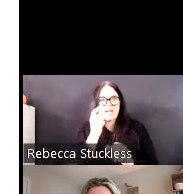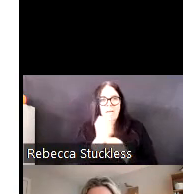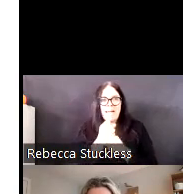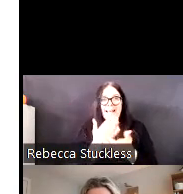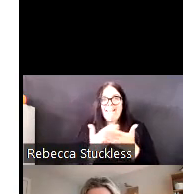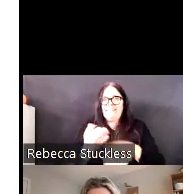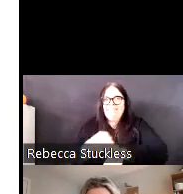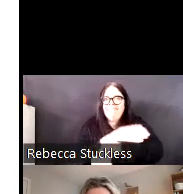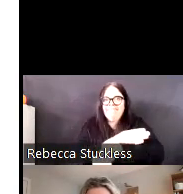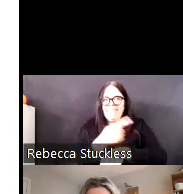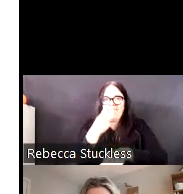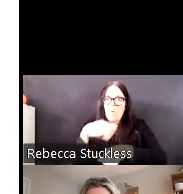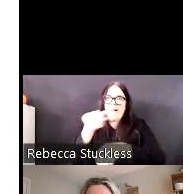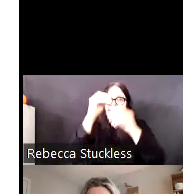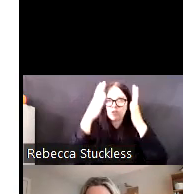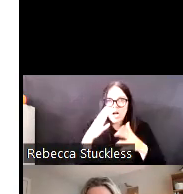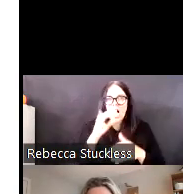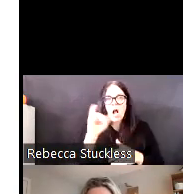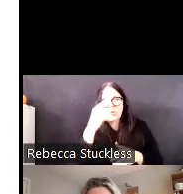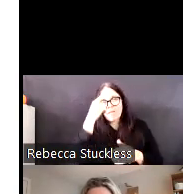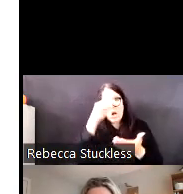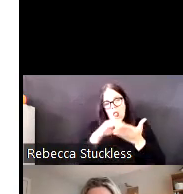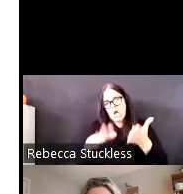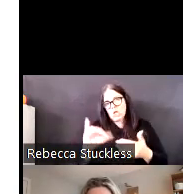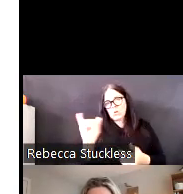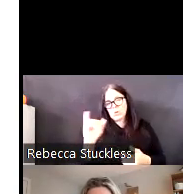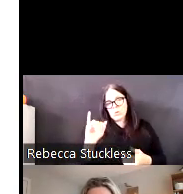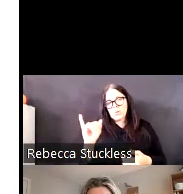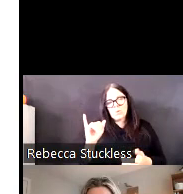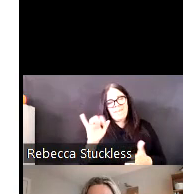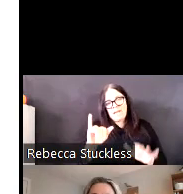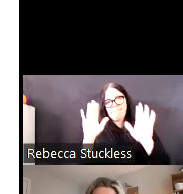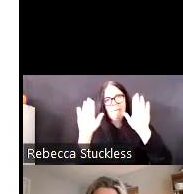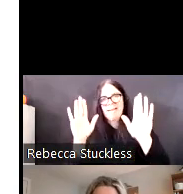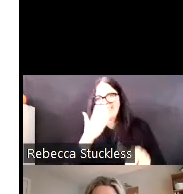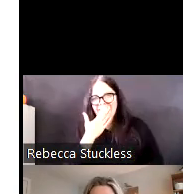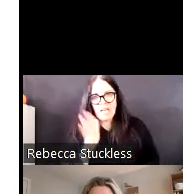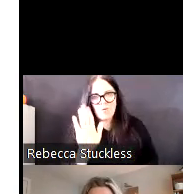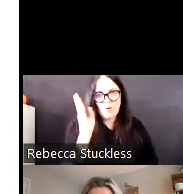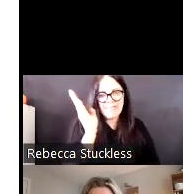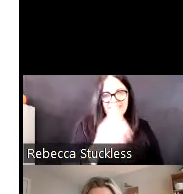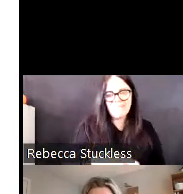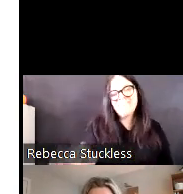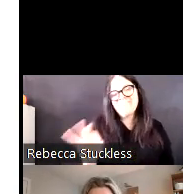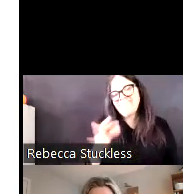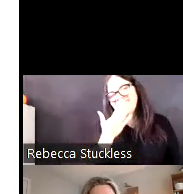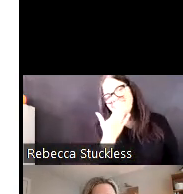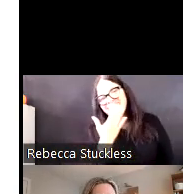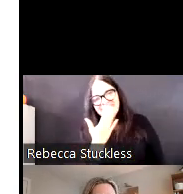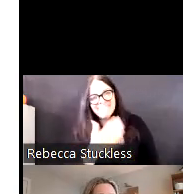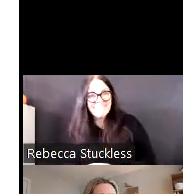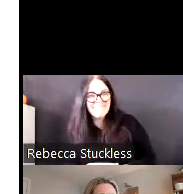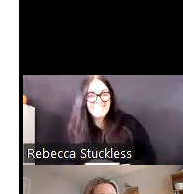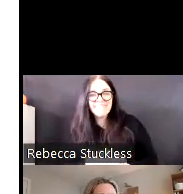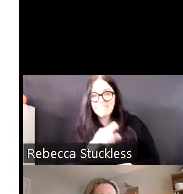for instructors as well as for the learners that we serve. That was amazing. Thank you. Thank you. Are there any questions